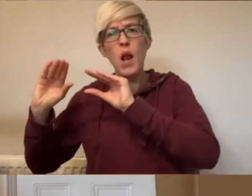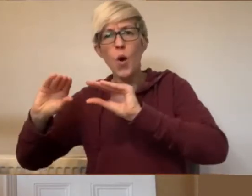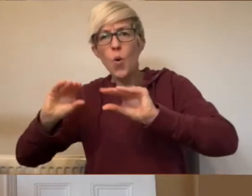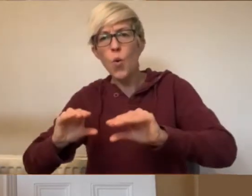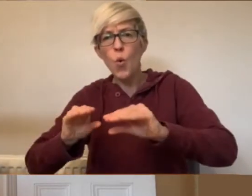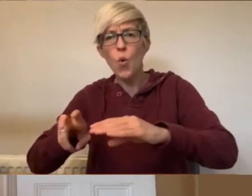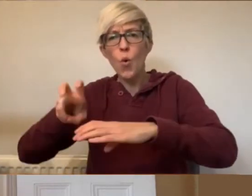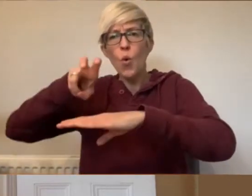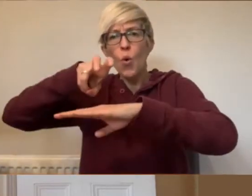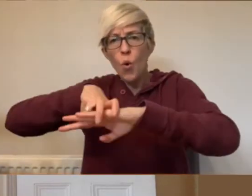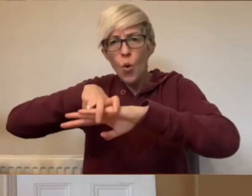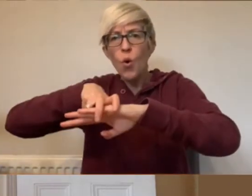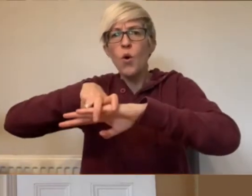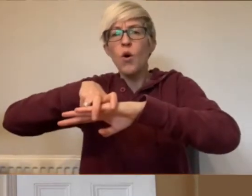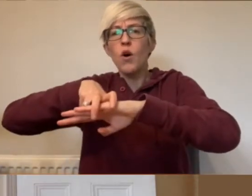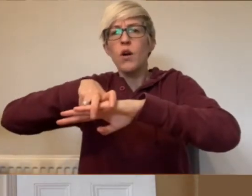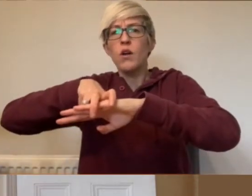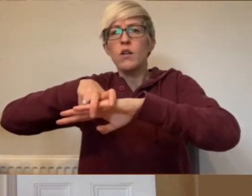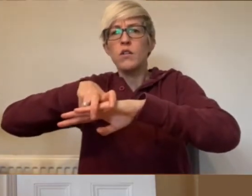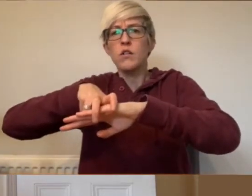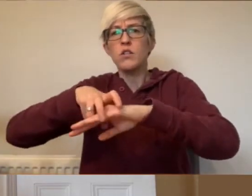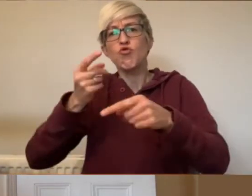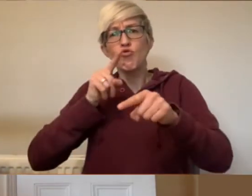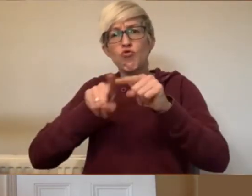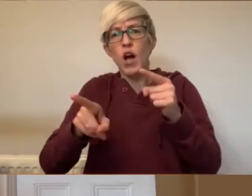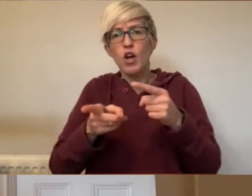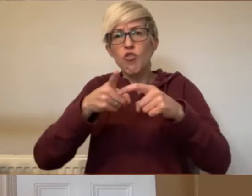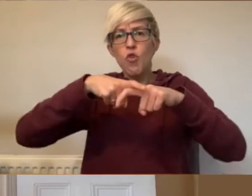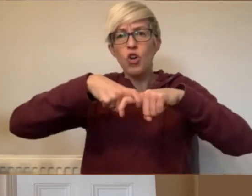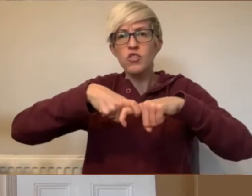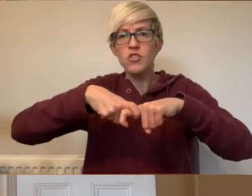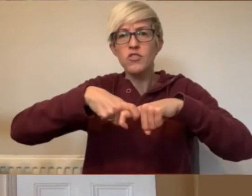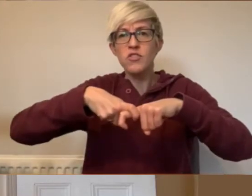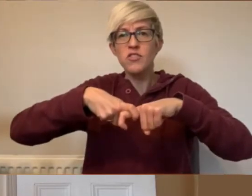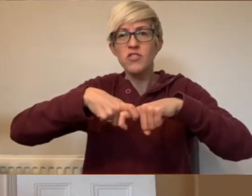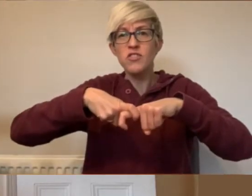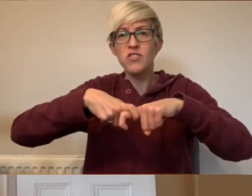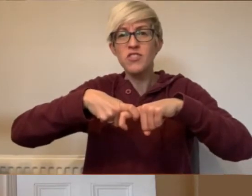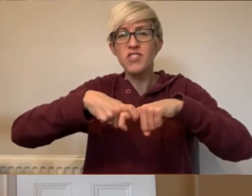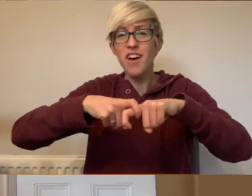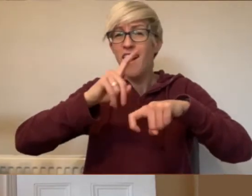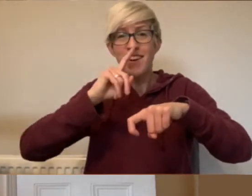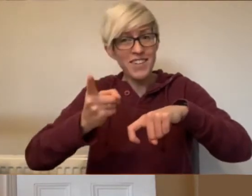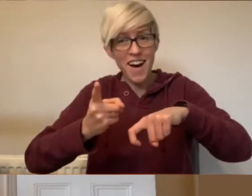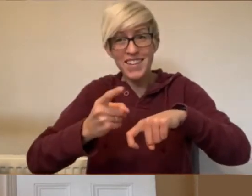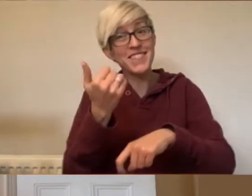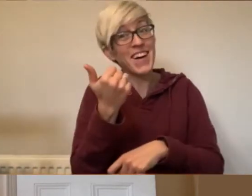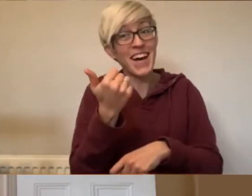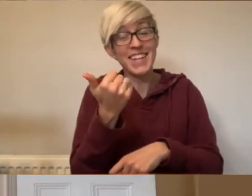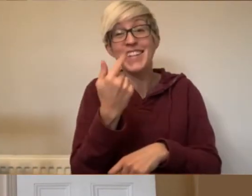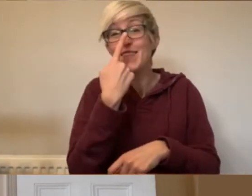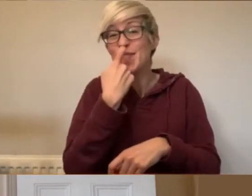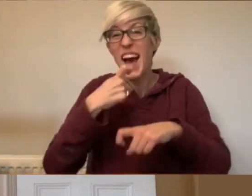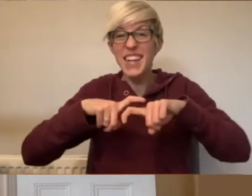up maybe on your blanket or on your pillow and coming into a cross-legged position. If you can't sit